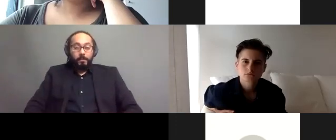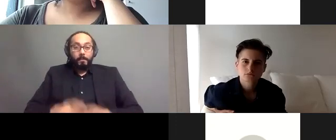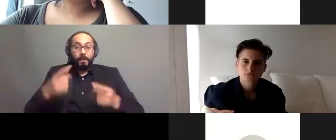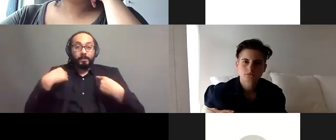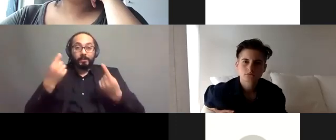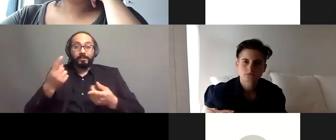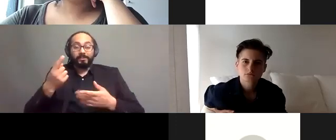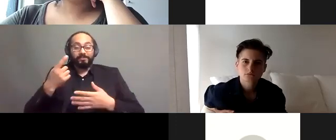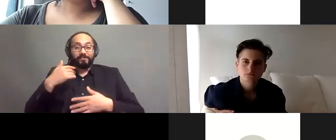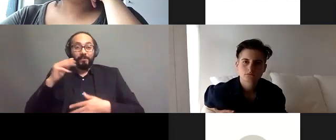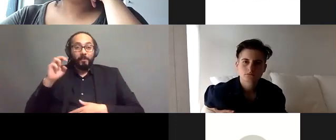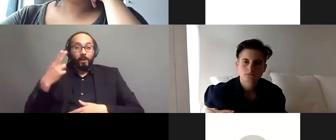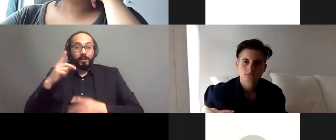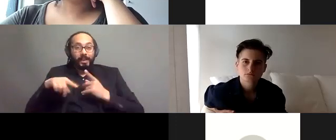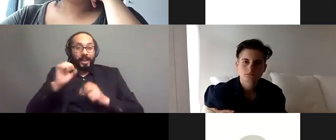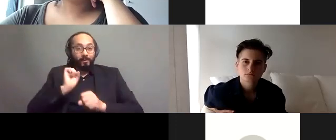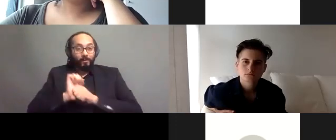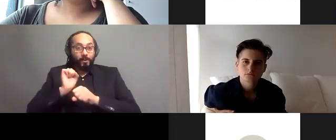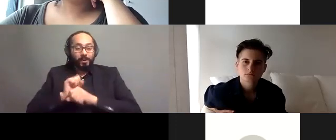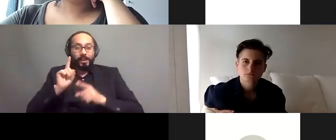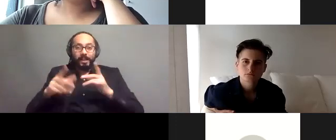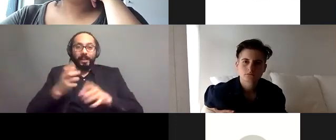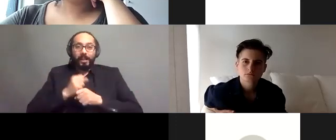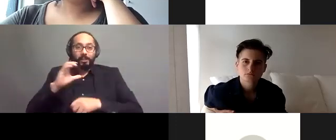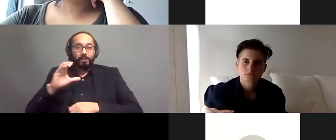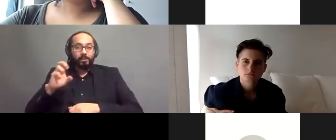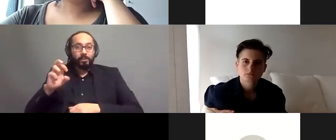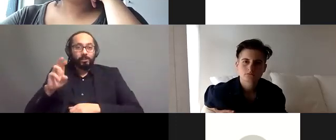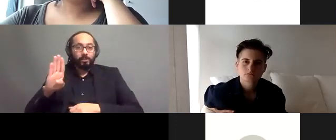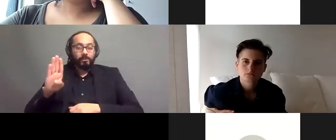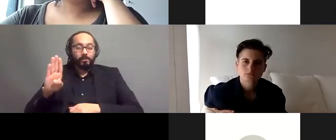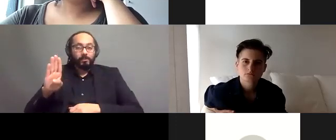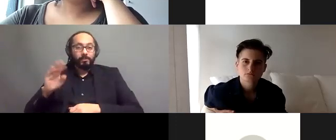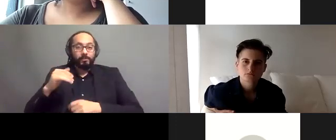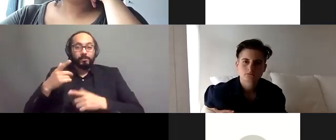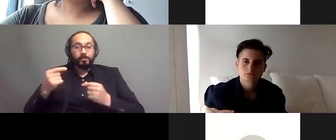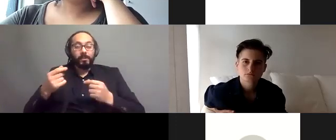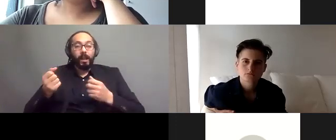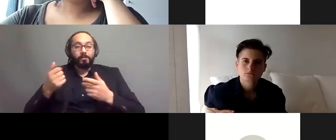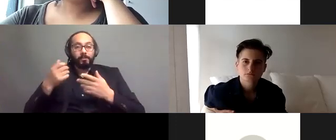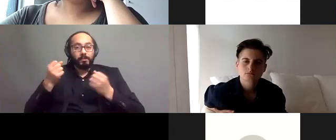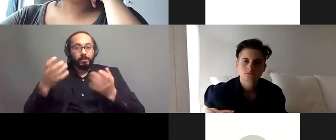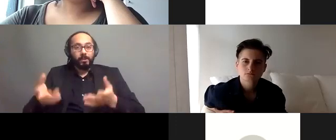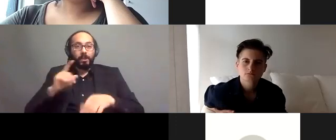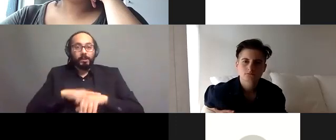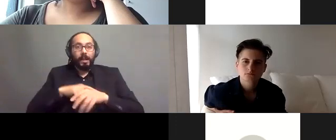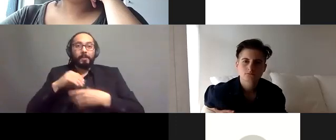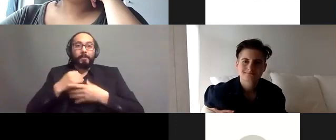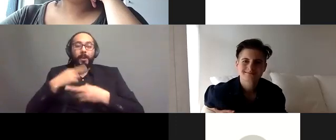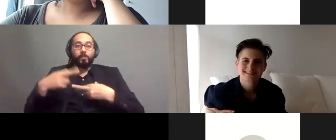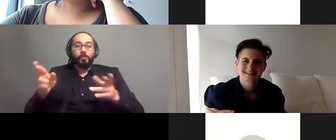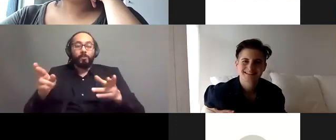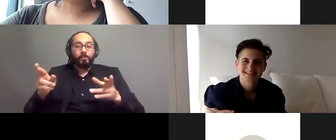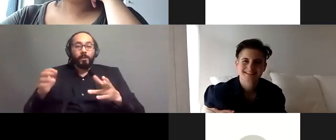work, I'm not allowed to get started. So I've been spending a lot of time in my room, which was very fine for me